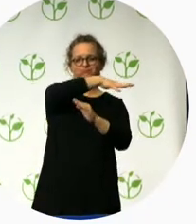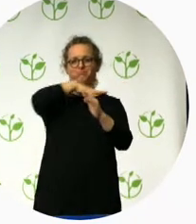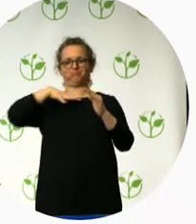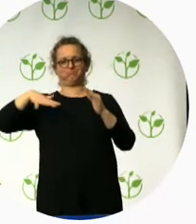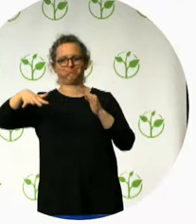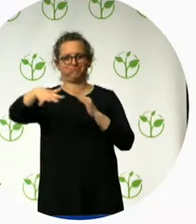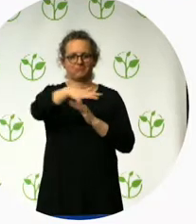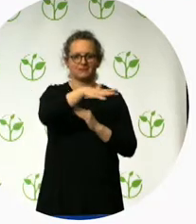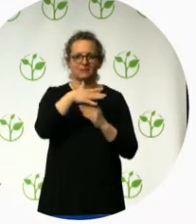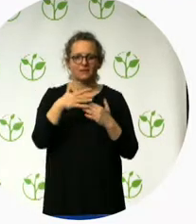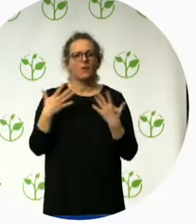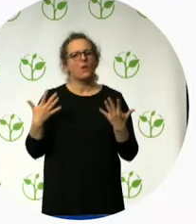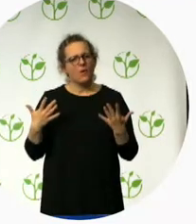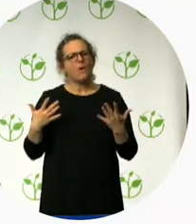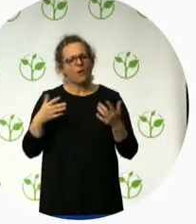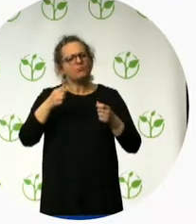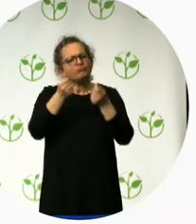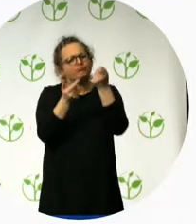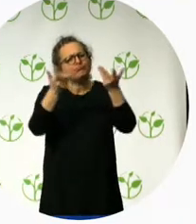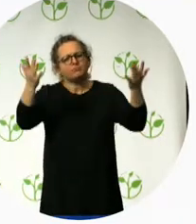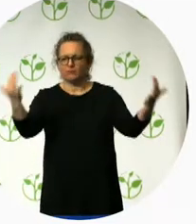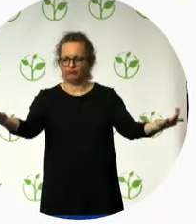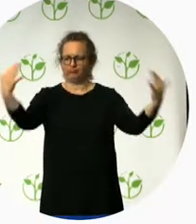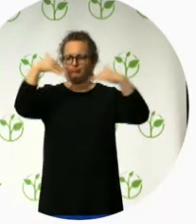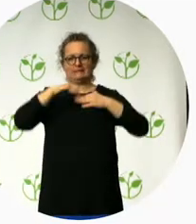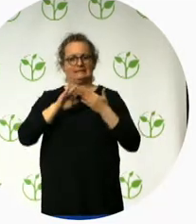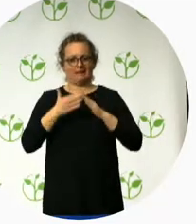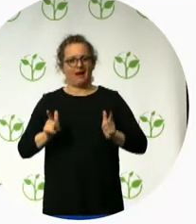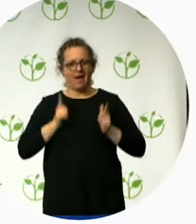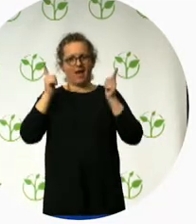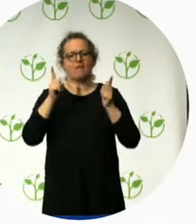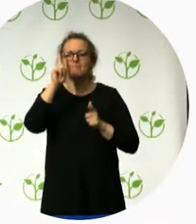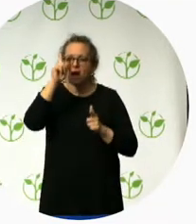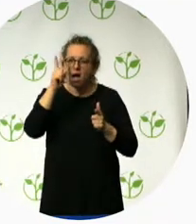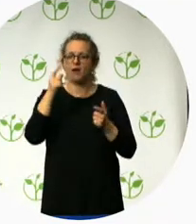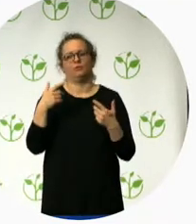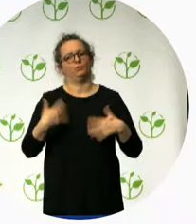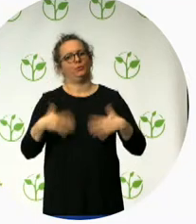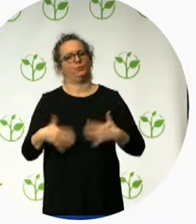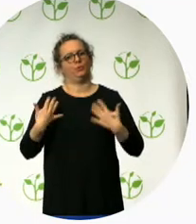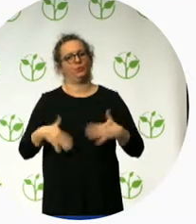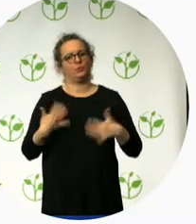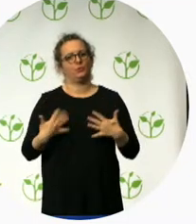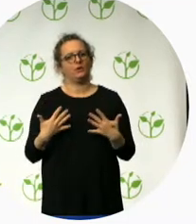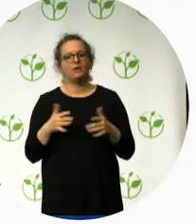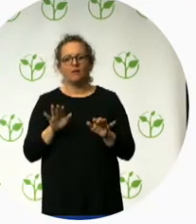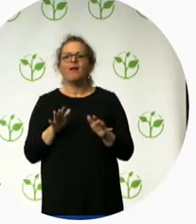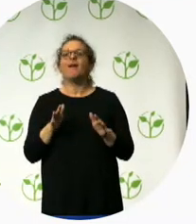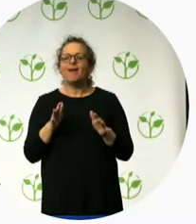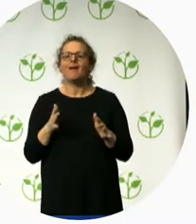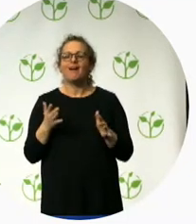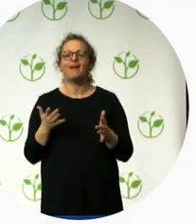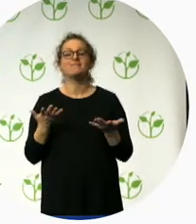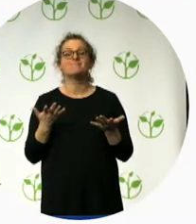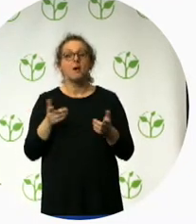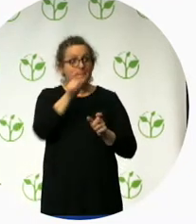reality for most persons with disabilities is still one of rural